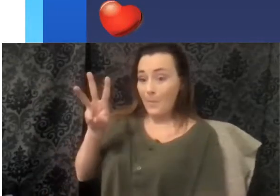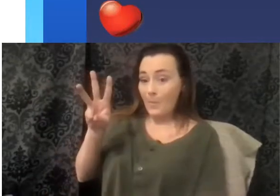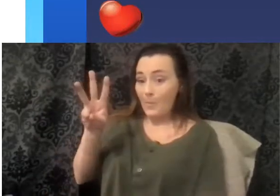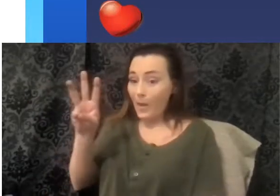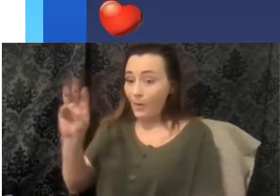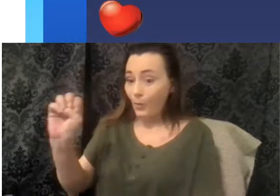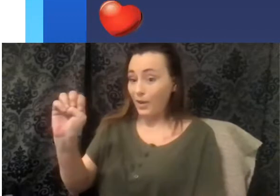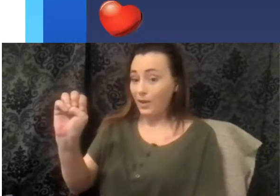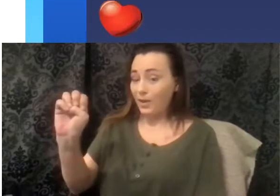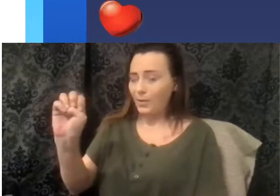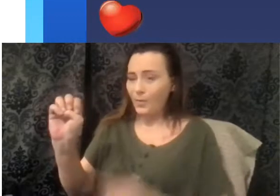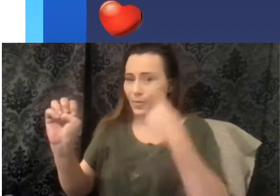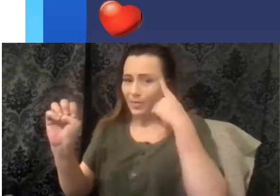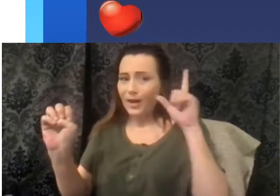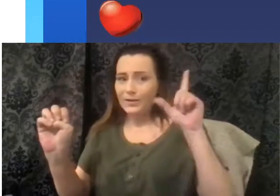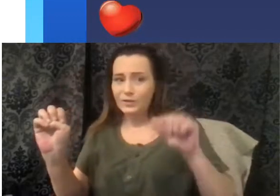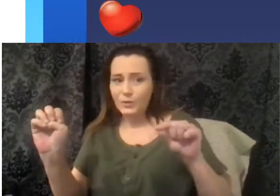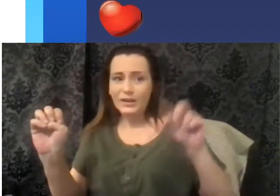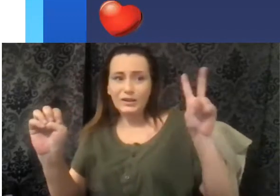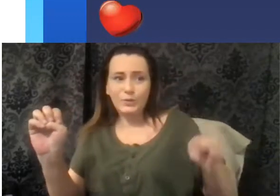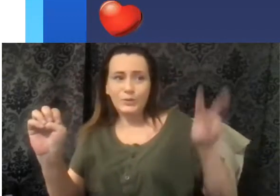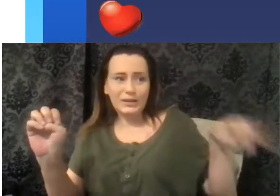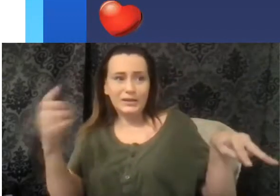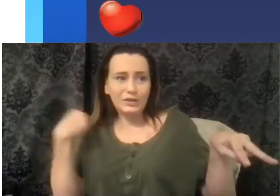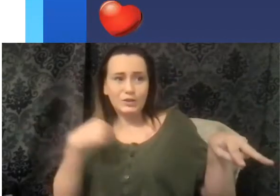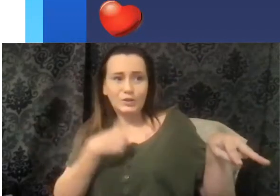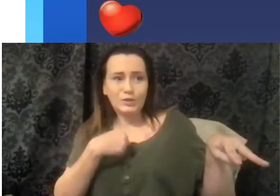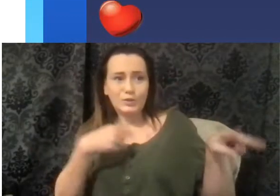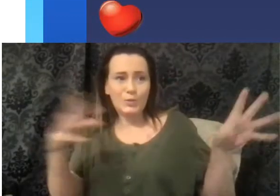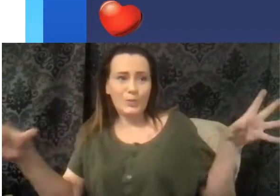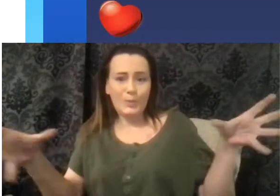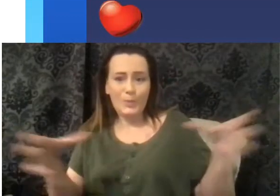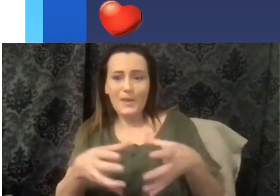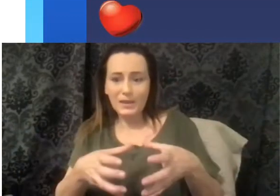that 2022 we'd have been meeting.